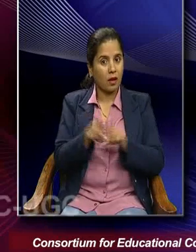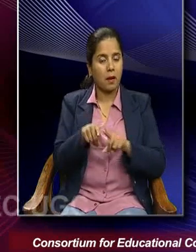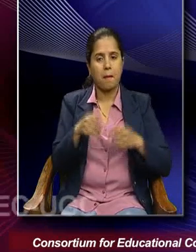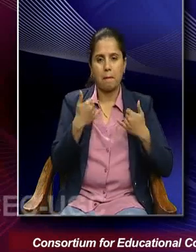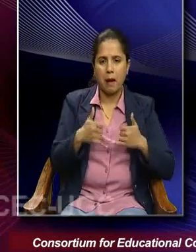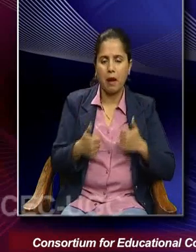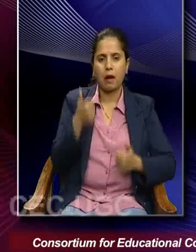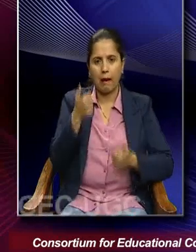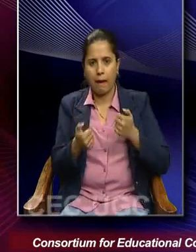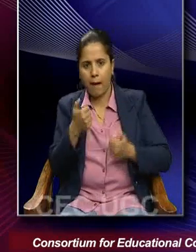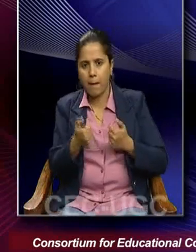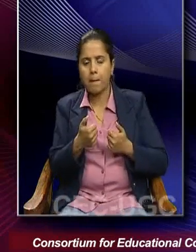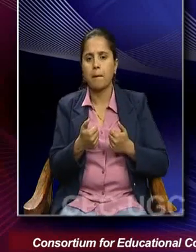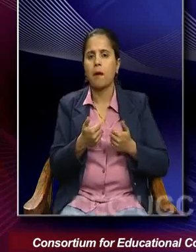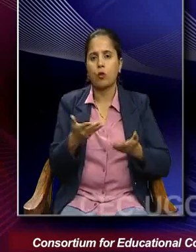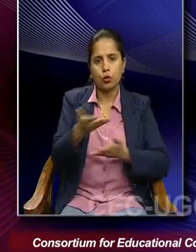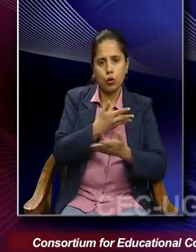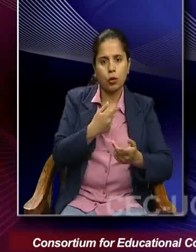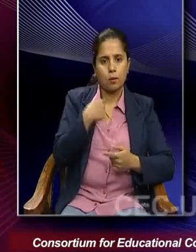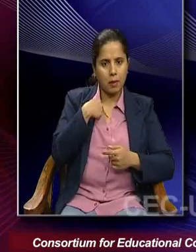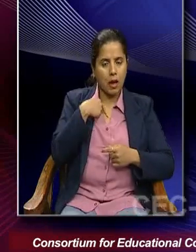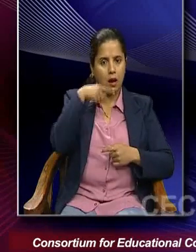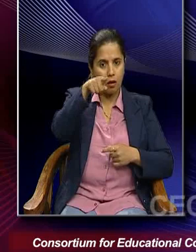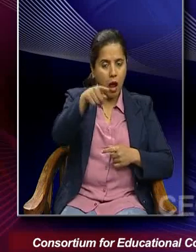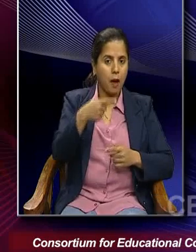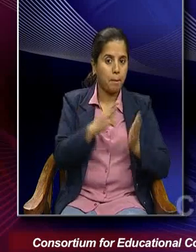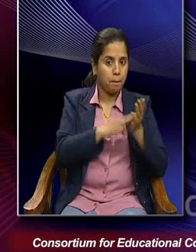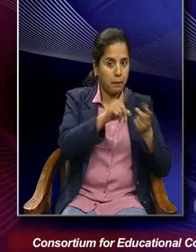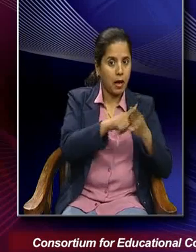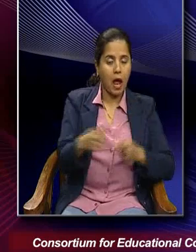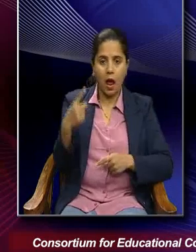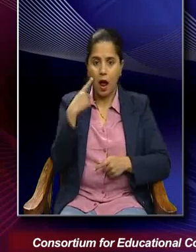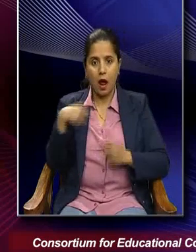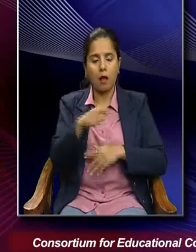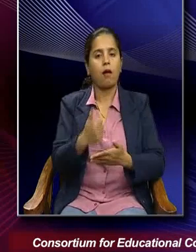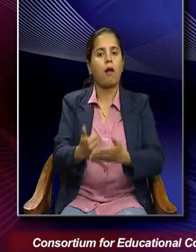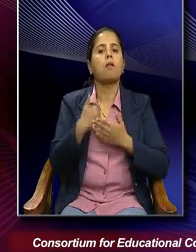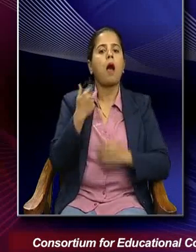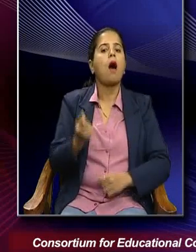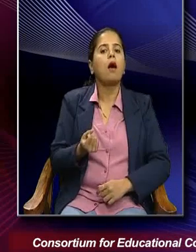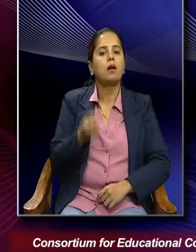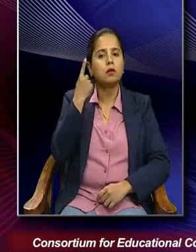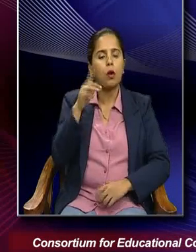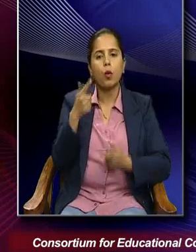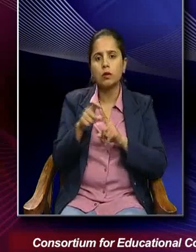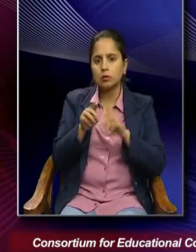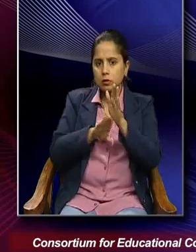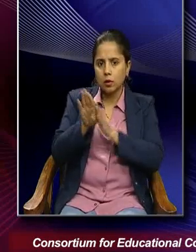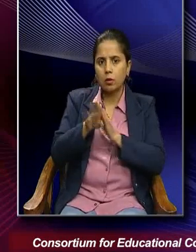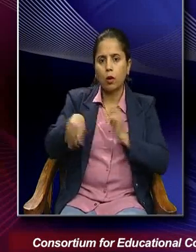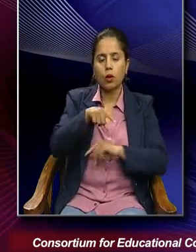was published after his death, Mind, Self and Society from the Standpoint of Social